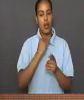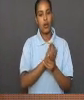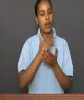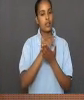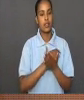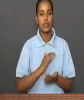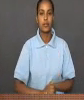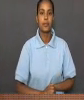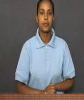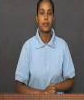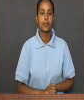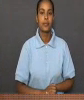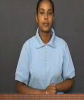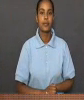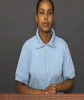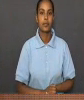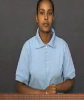Let's get back to our lesson.